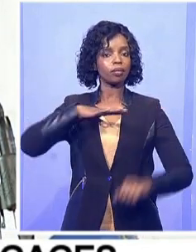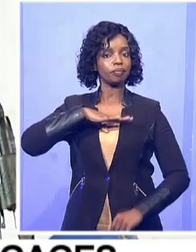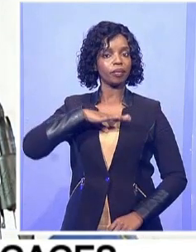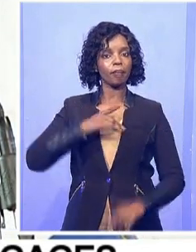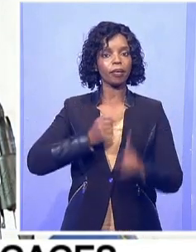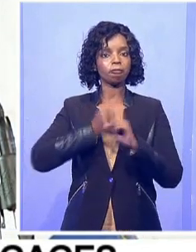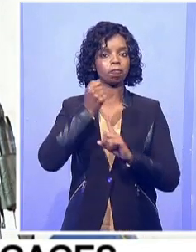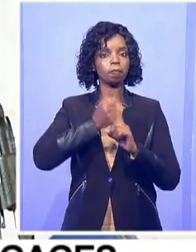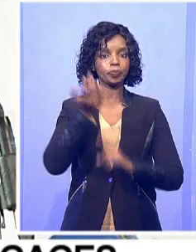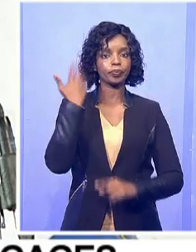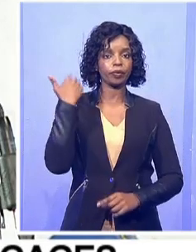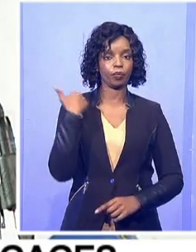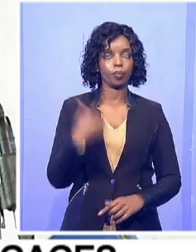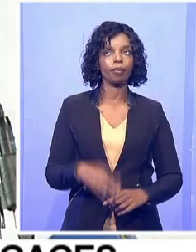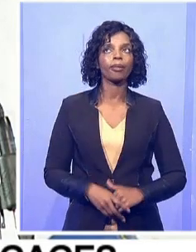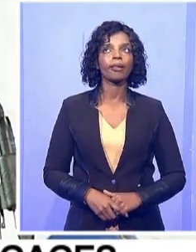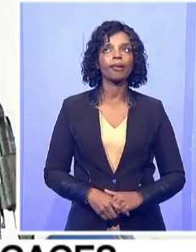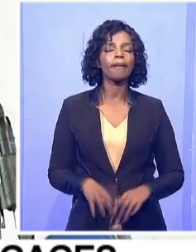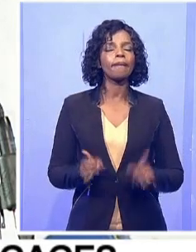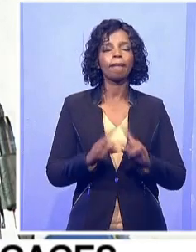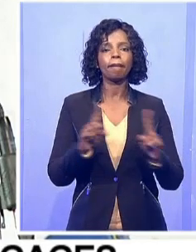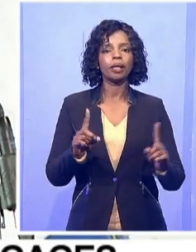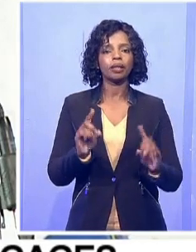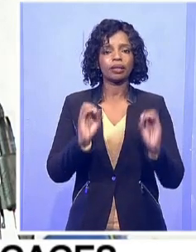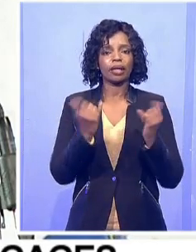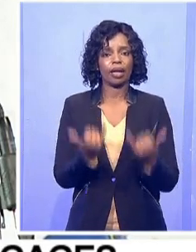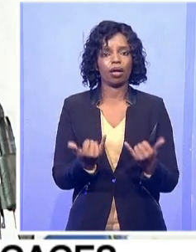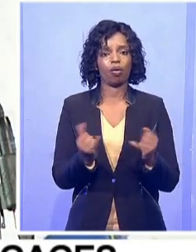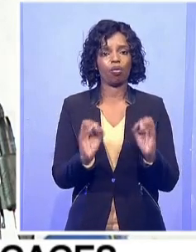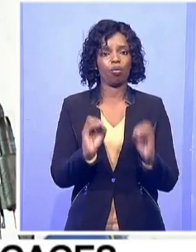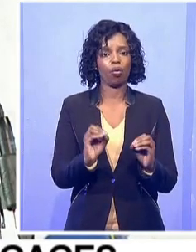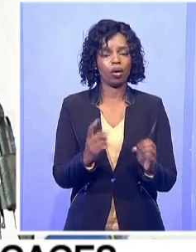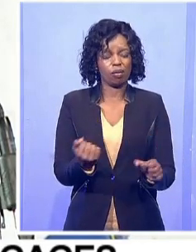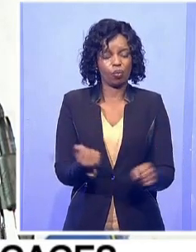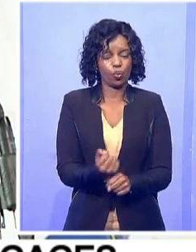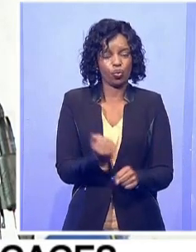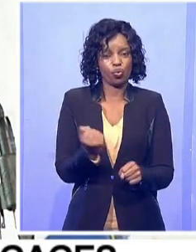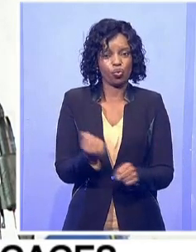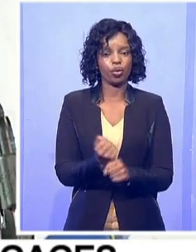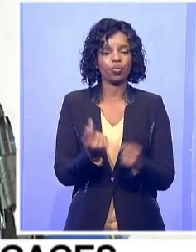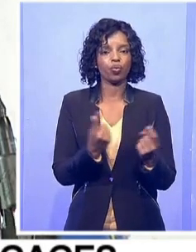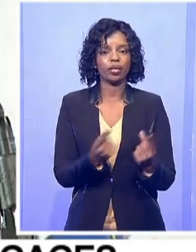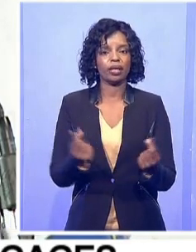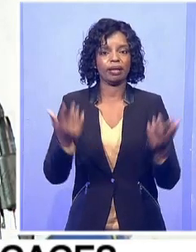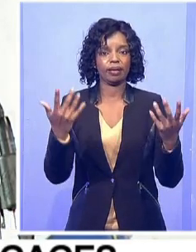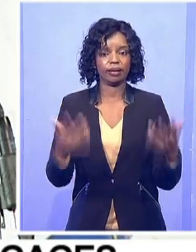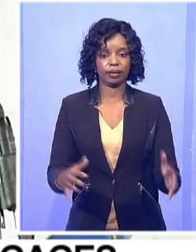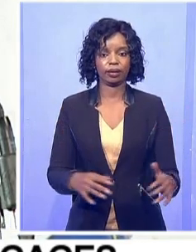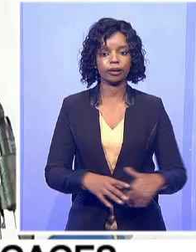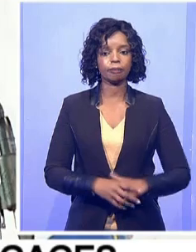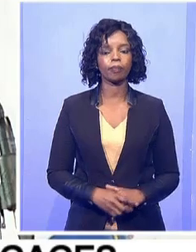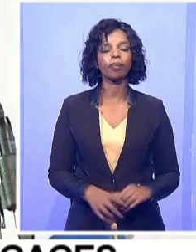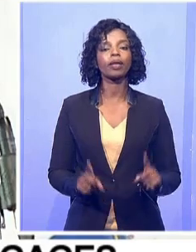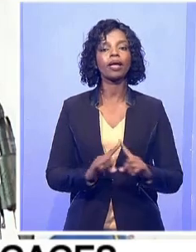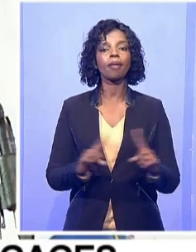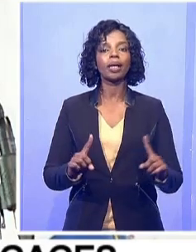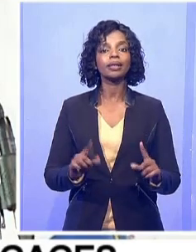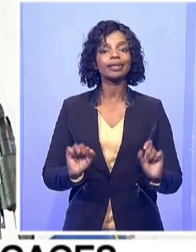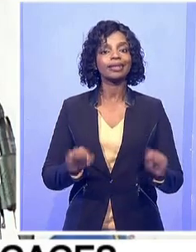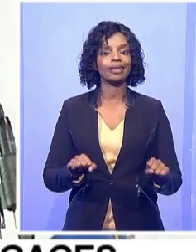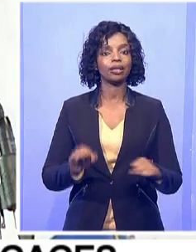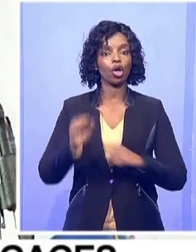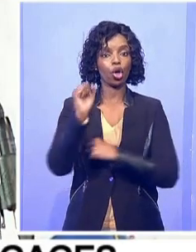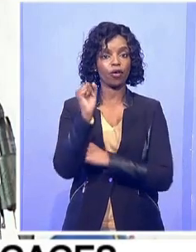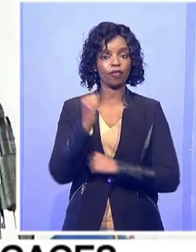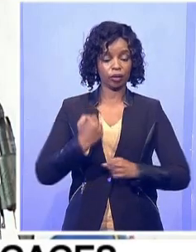Now, there's a lot of work that we've done, but beyond working in our offices,